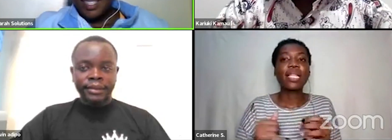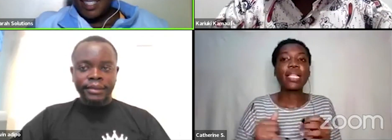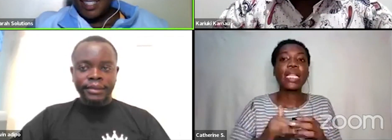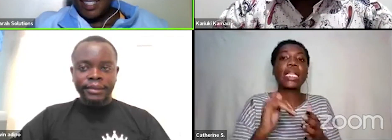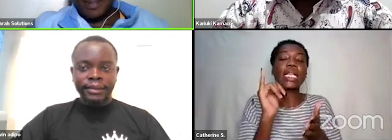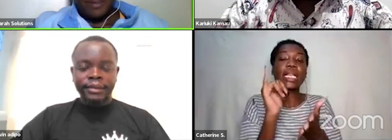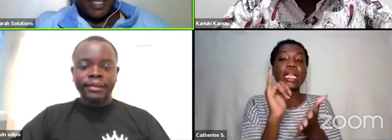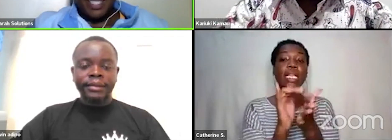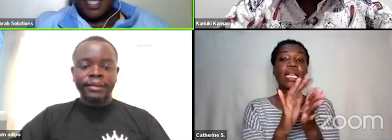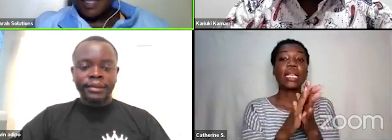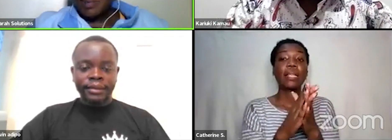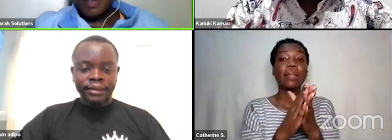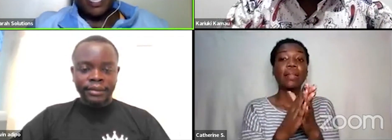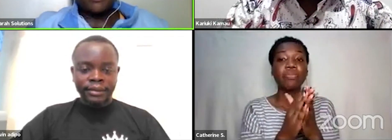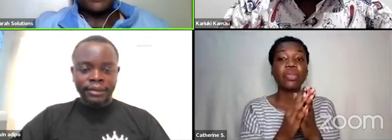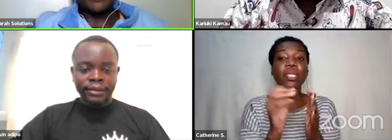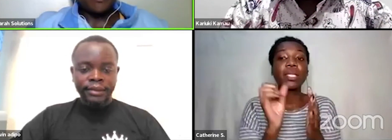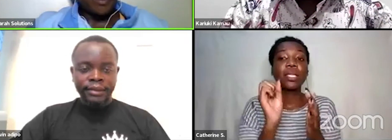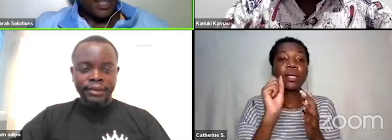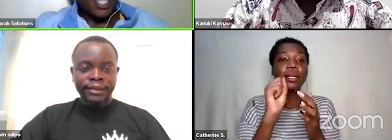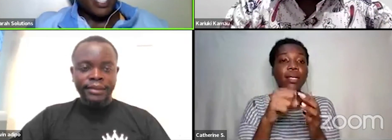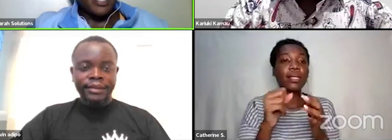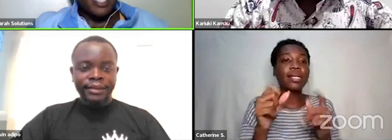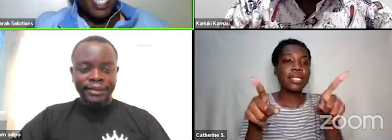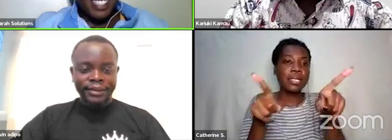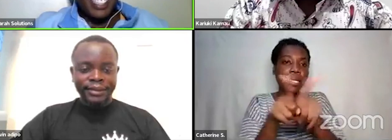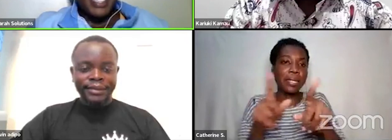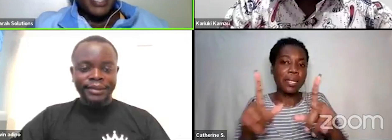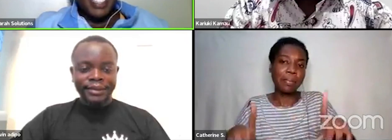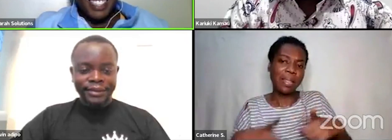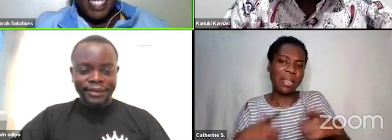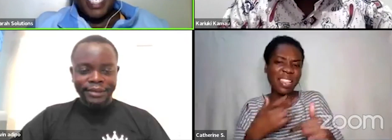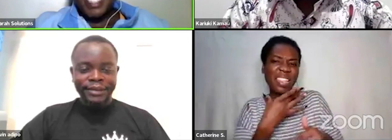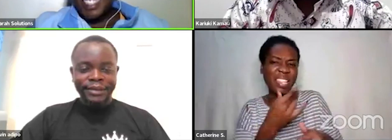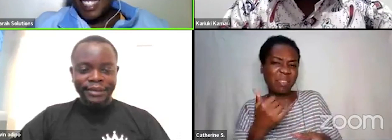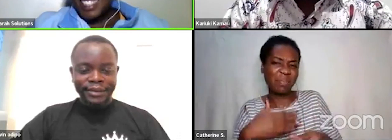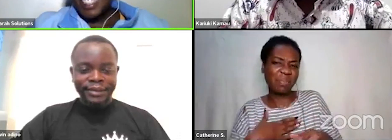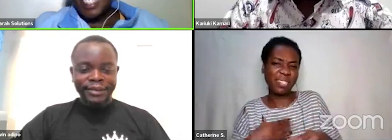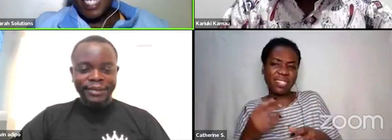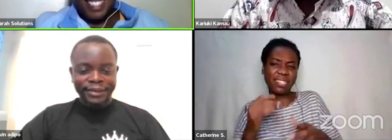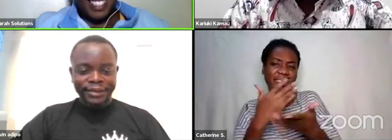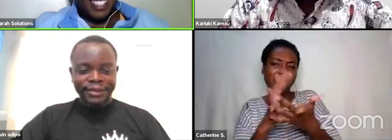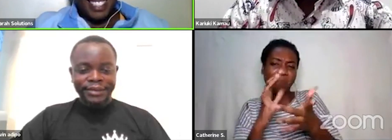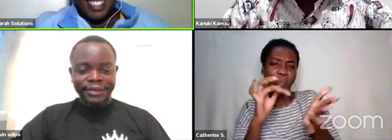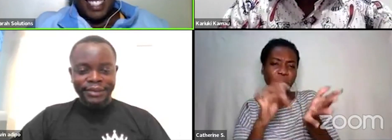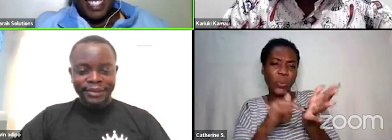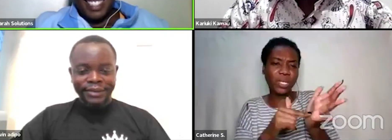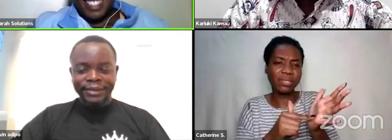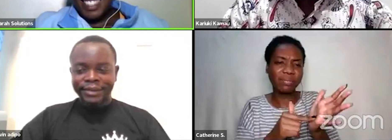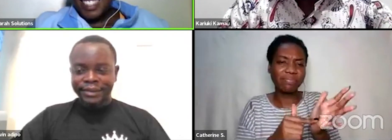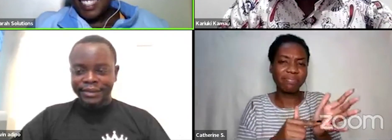to. It saved my life at some point. Yes.